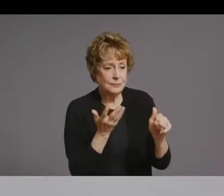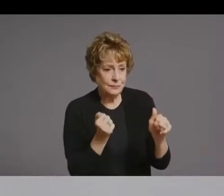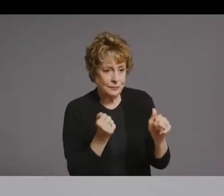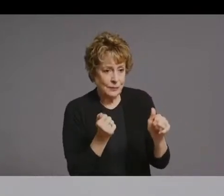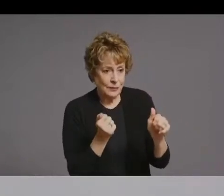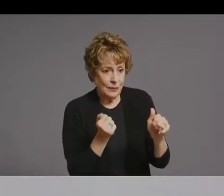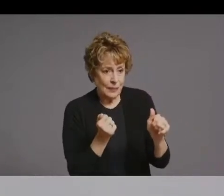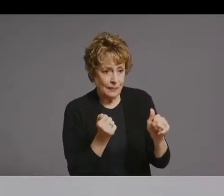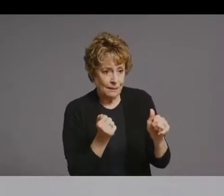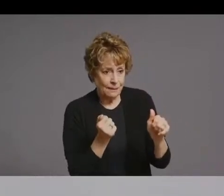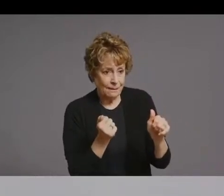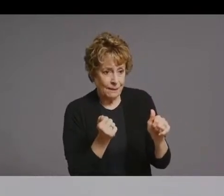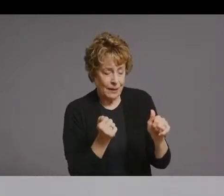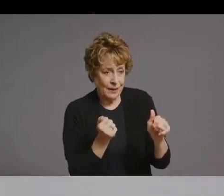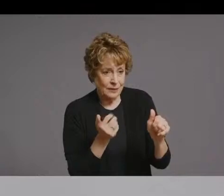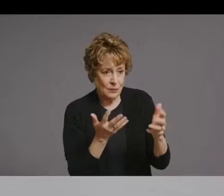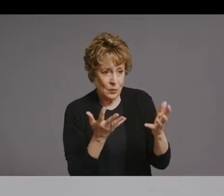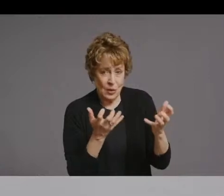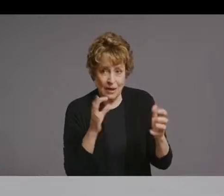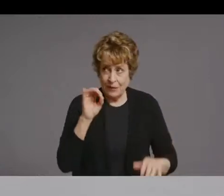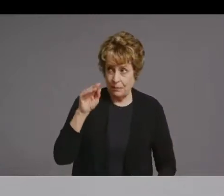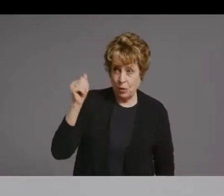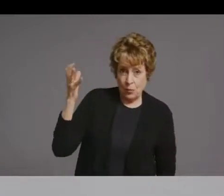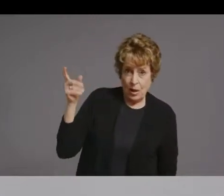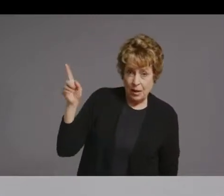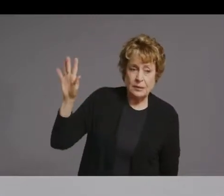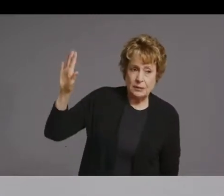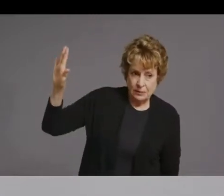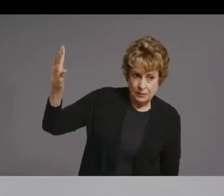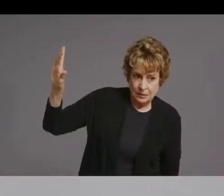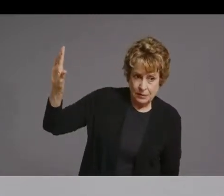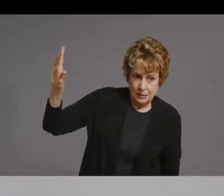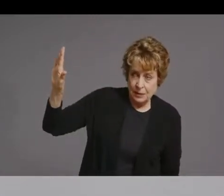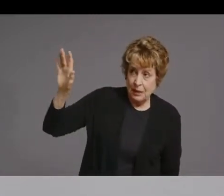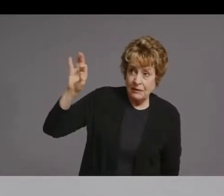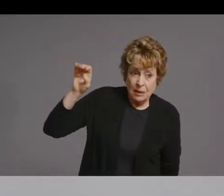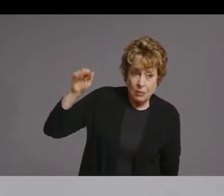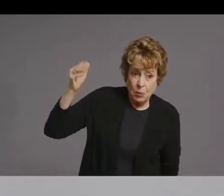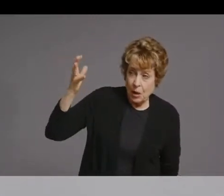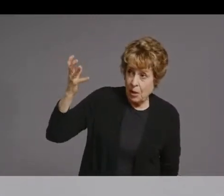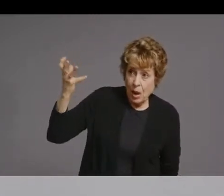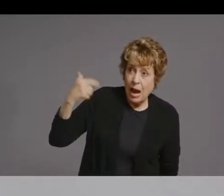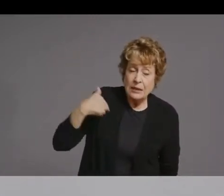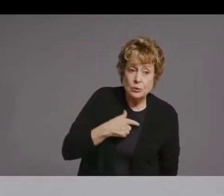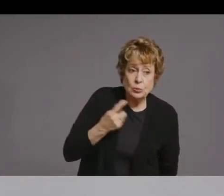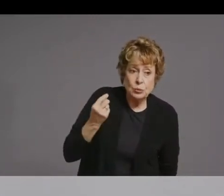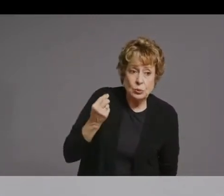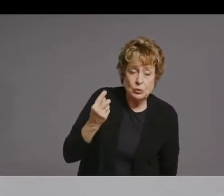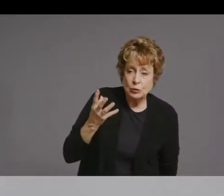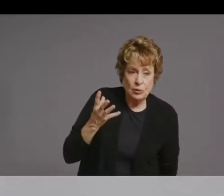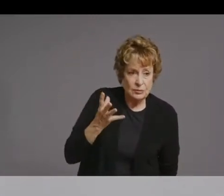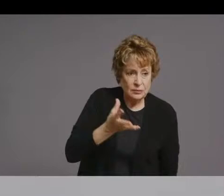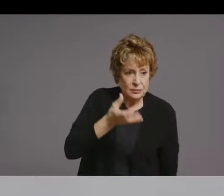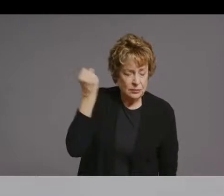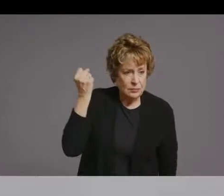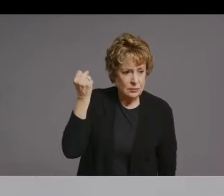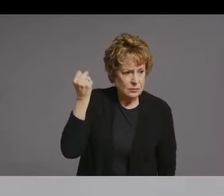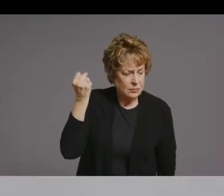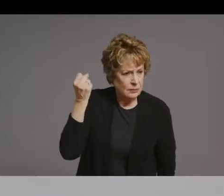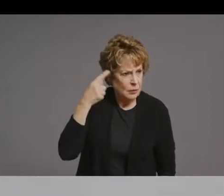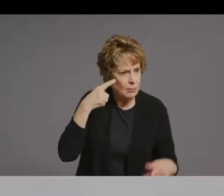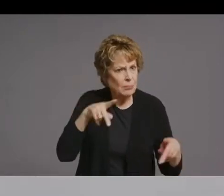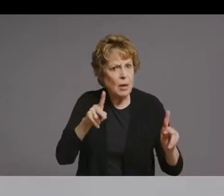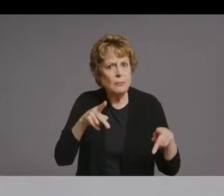us to be able to provide. So it wants us to take away the opportunity for people to